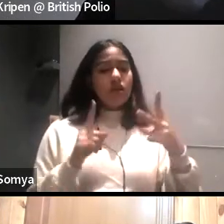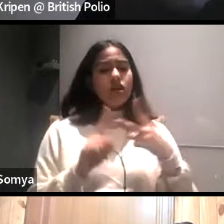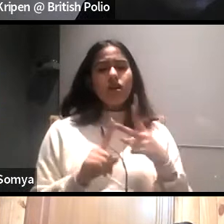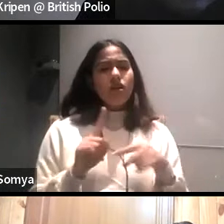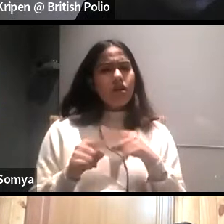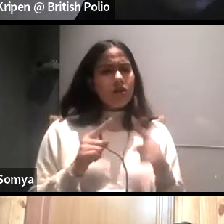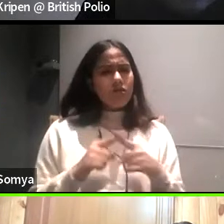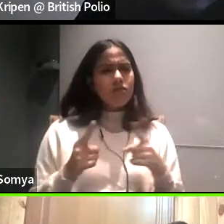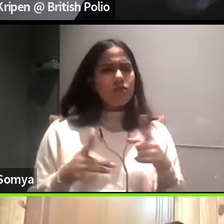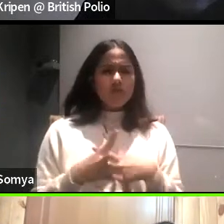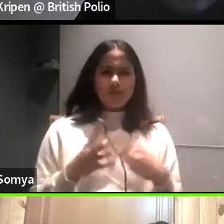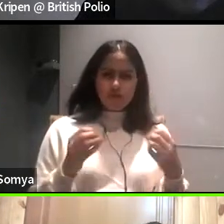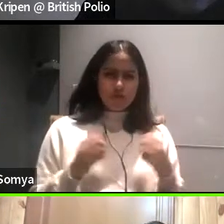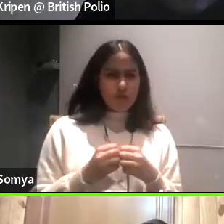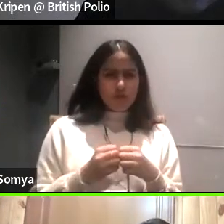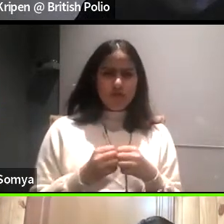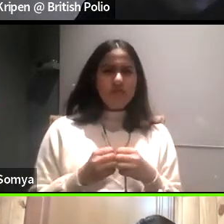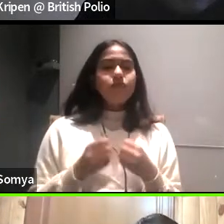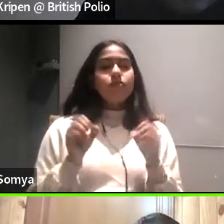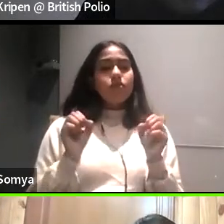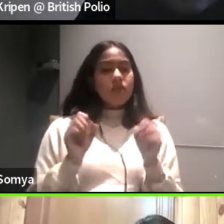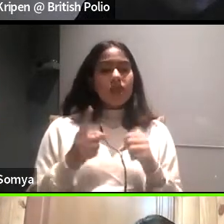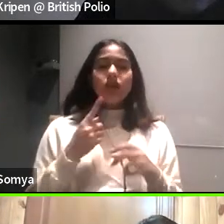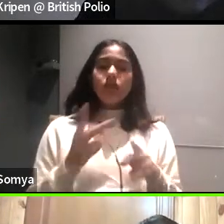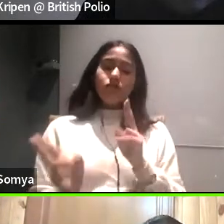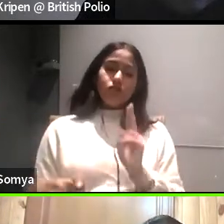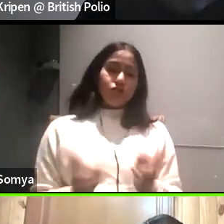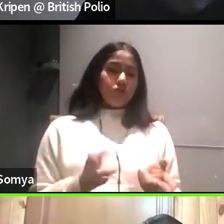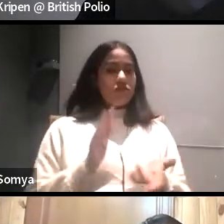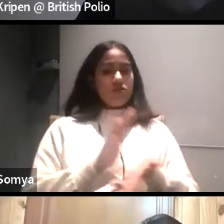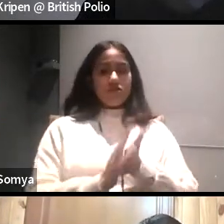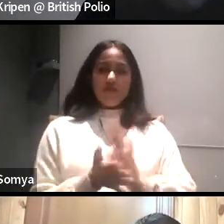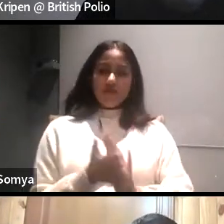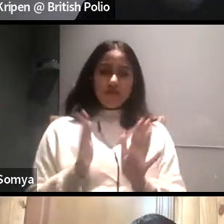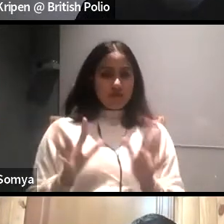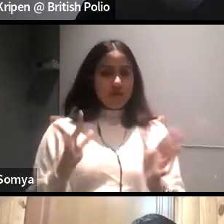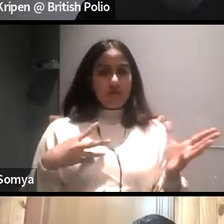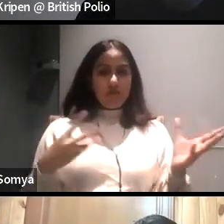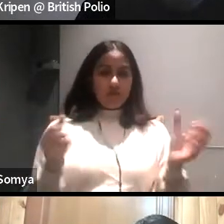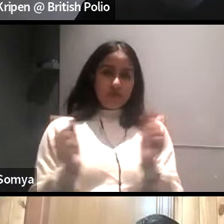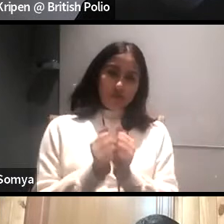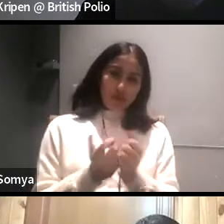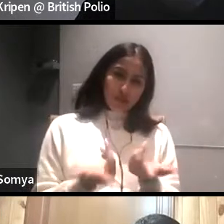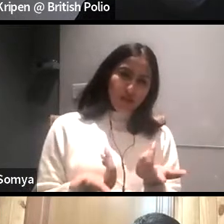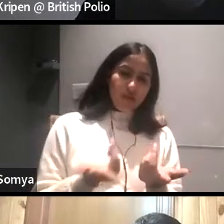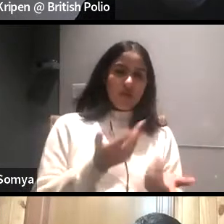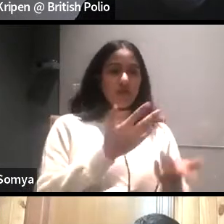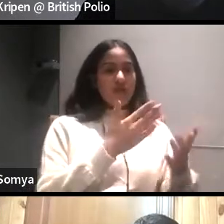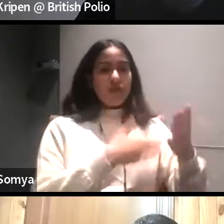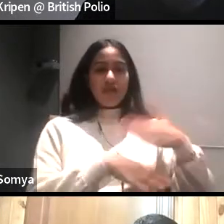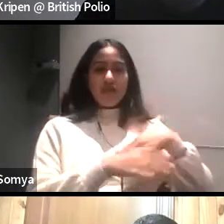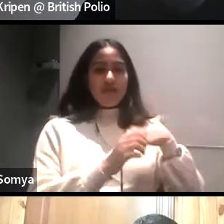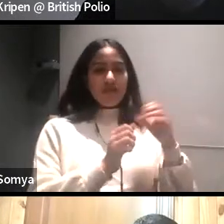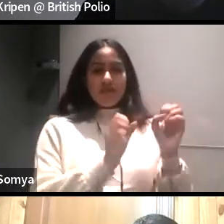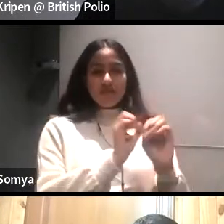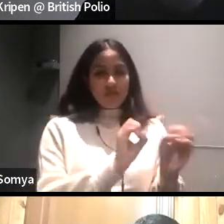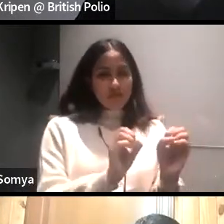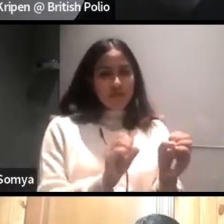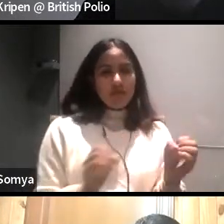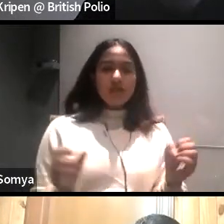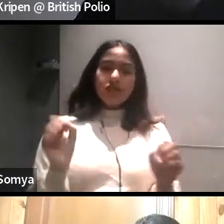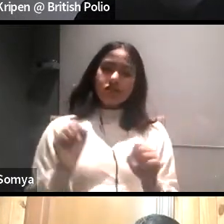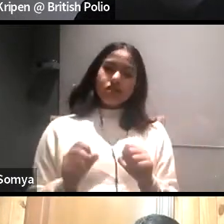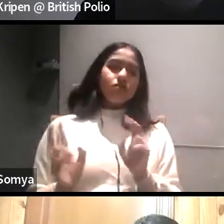employment, hey, that's a common challenge, whether person with disability or without disability.